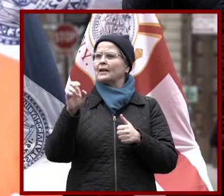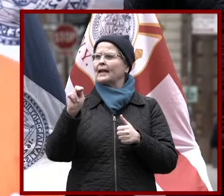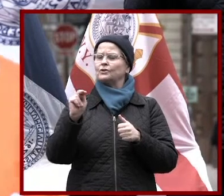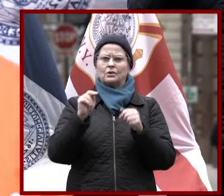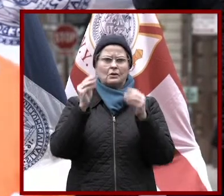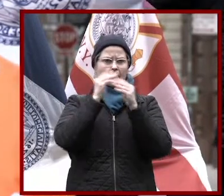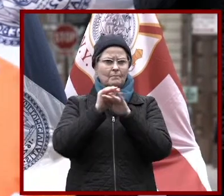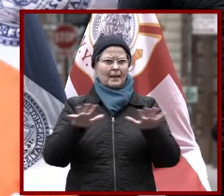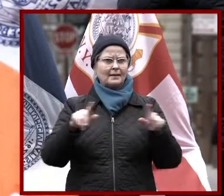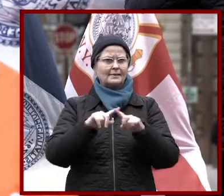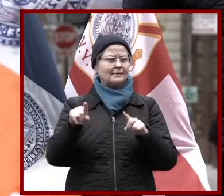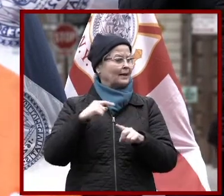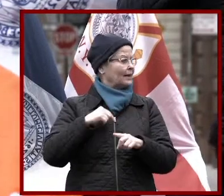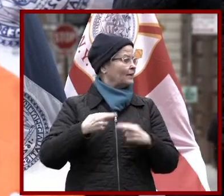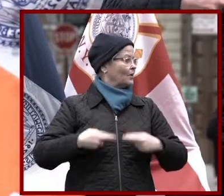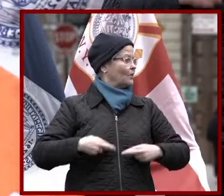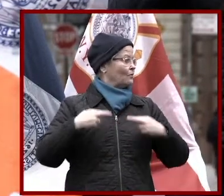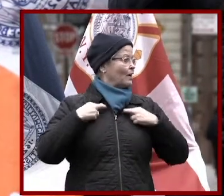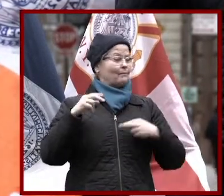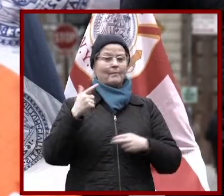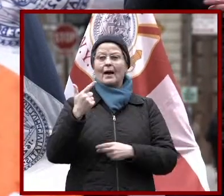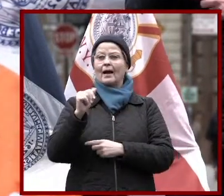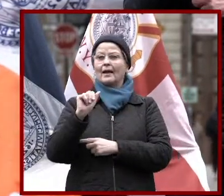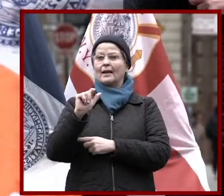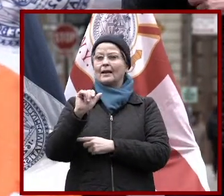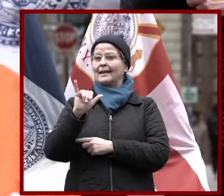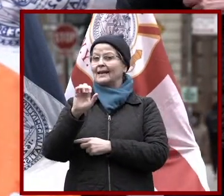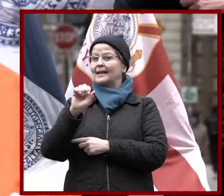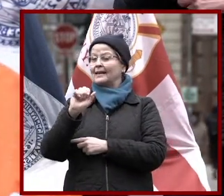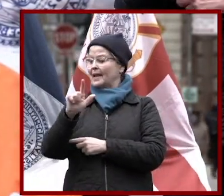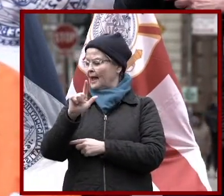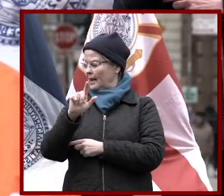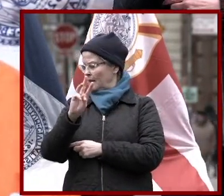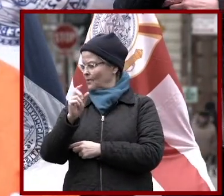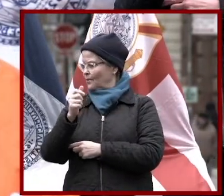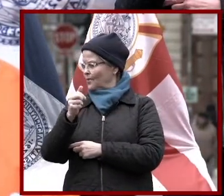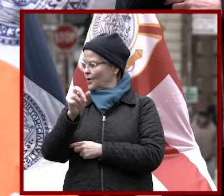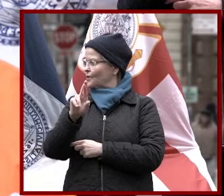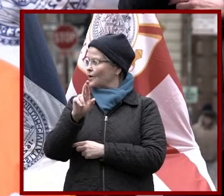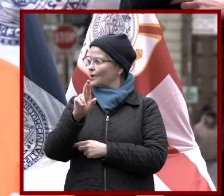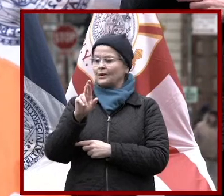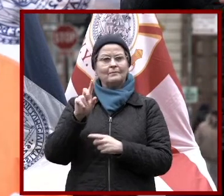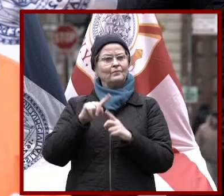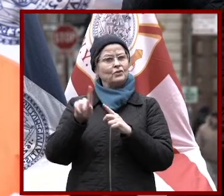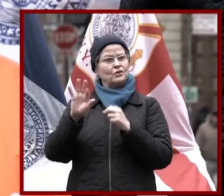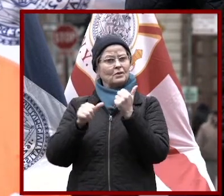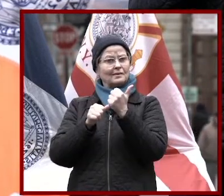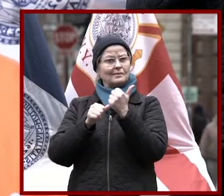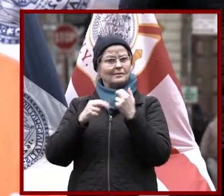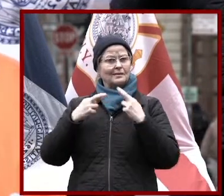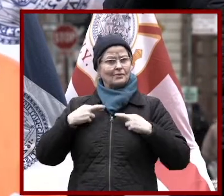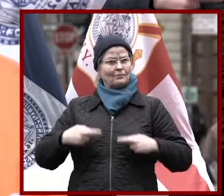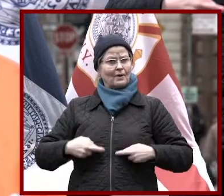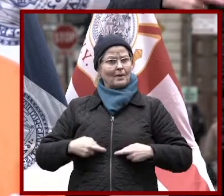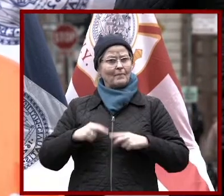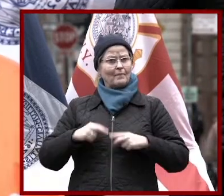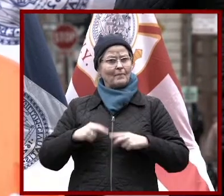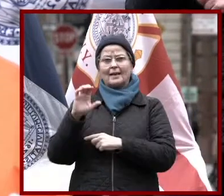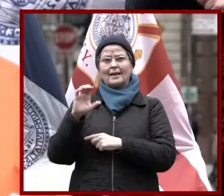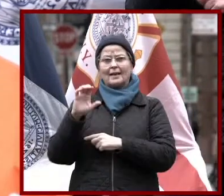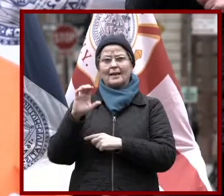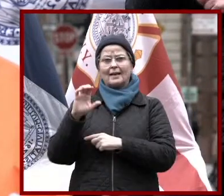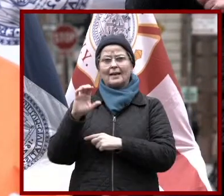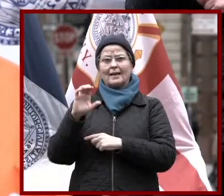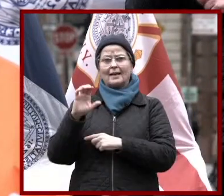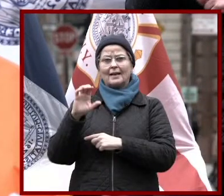If I could welcome Rabbi Yael Werber, who will provide the invocation today. She is assistant rabbi at the CBST